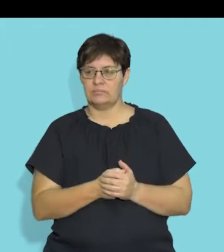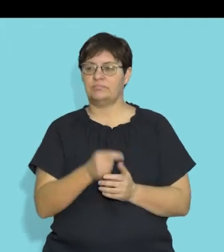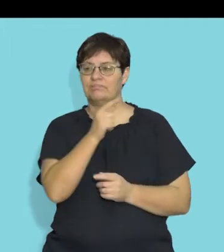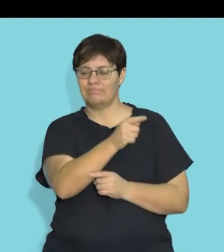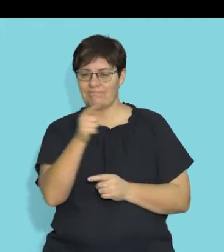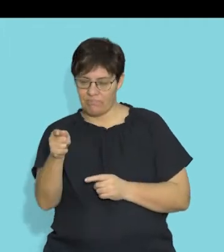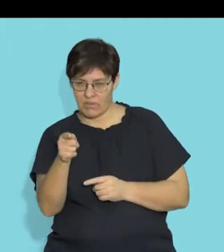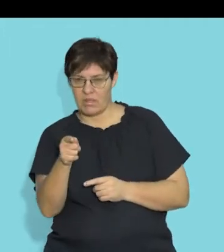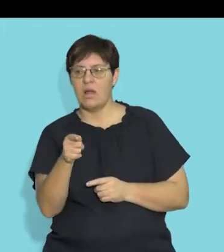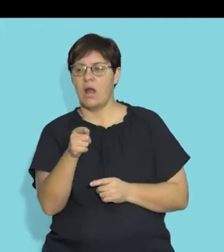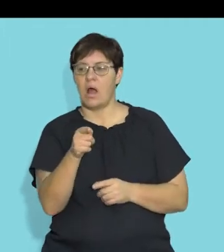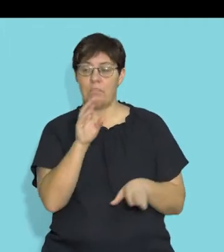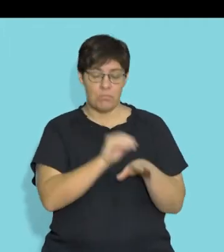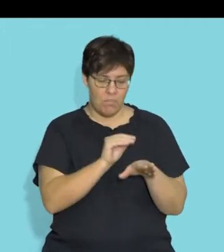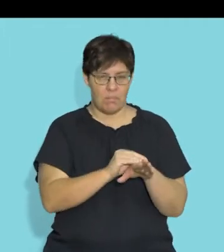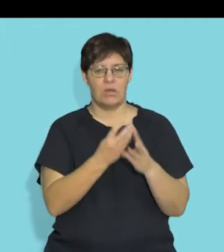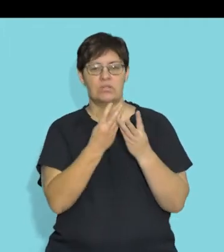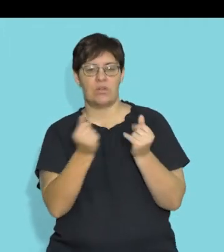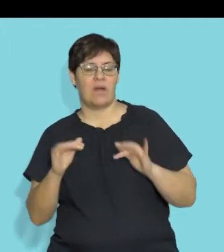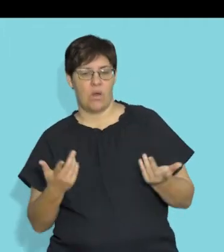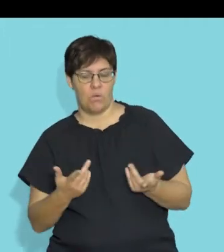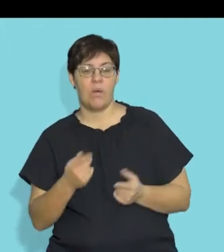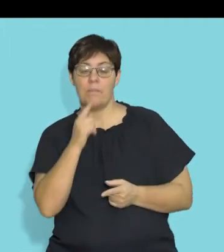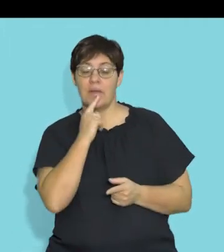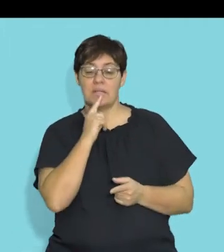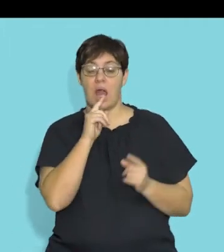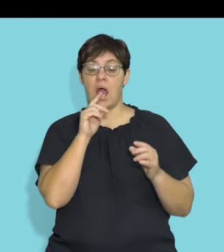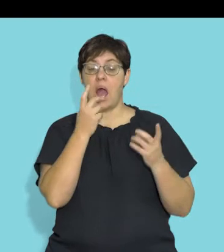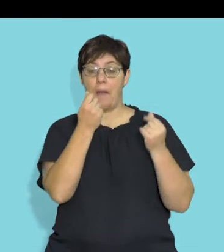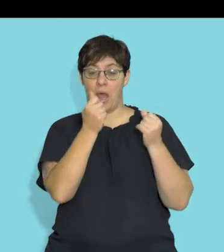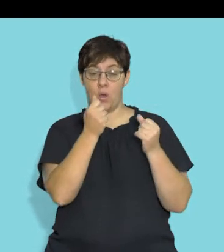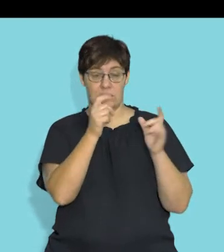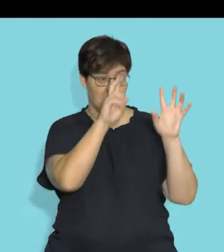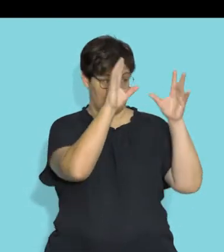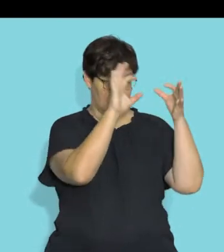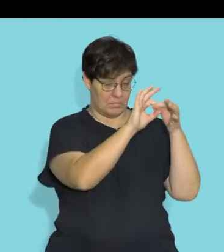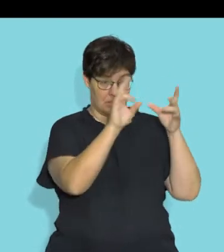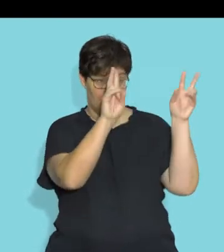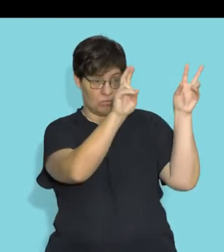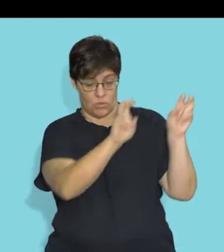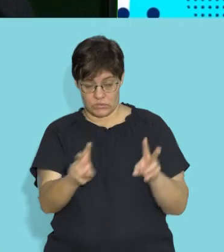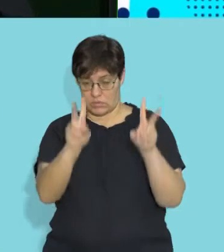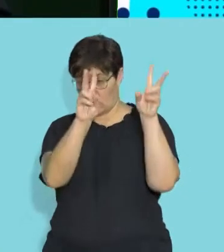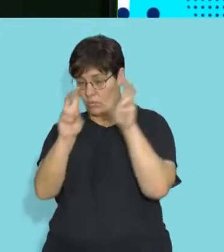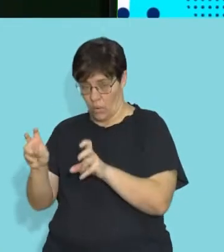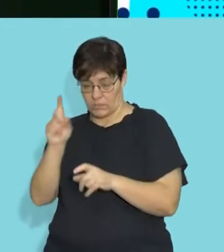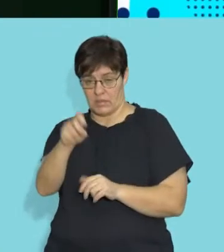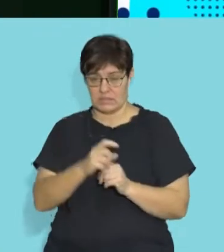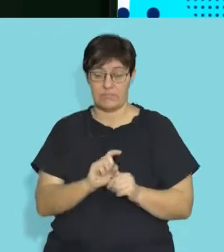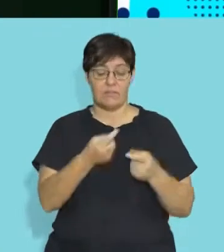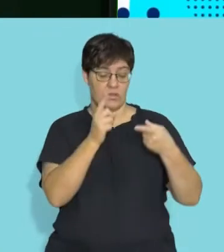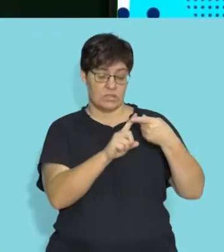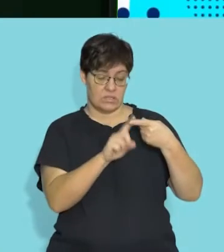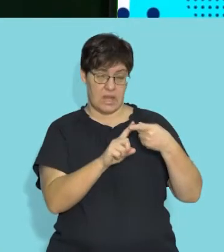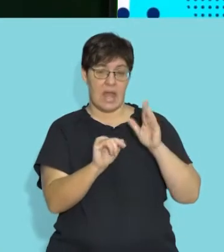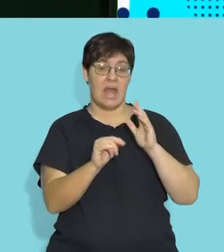case. For each problem, relevant figures must be quoted. Now, this is important. One is to